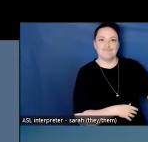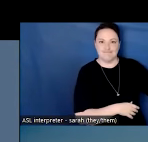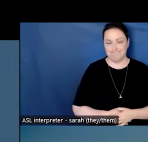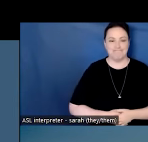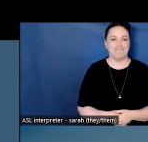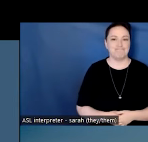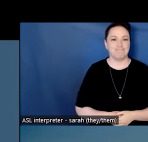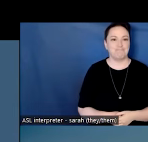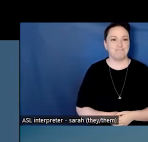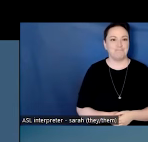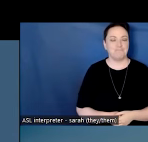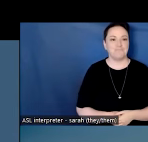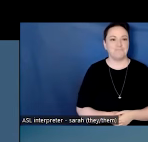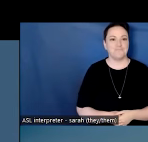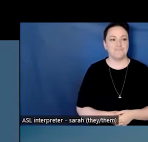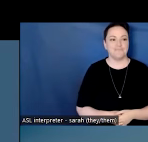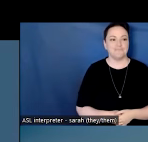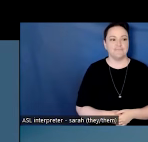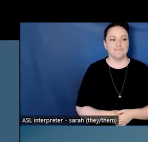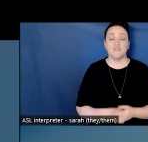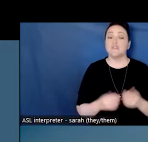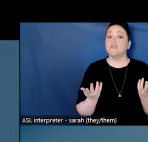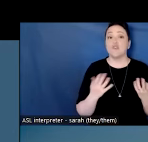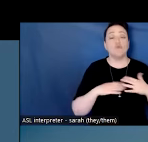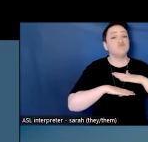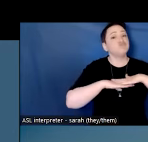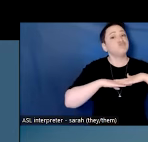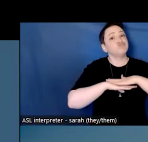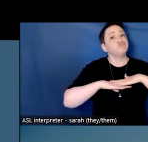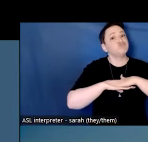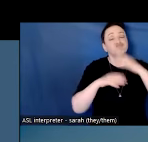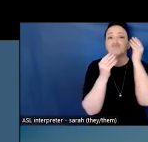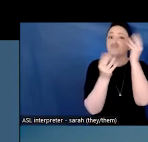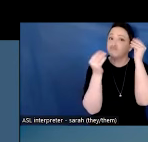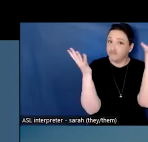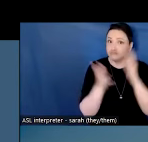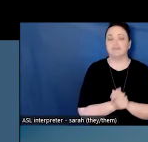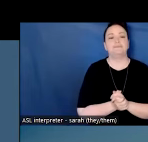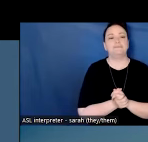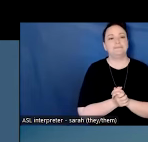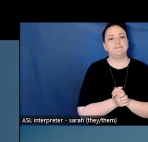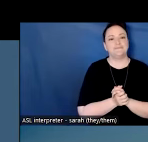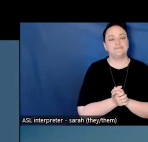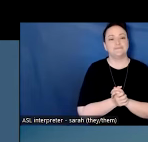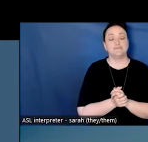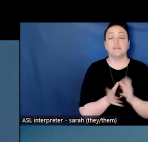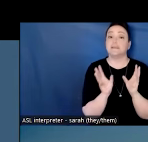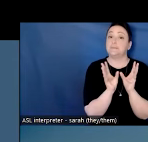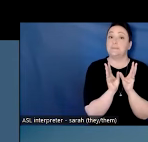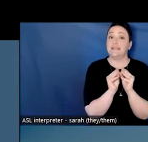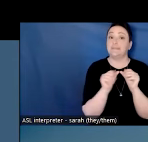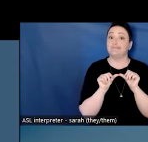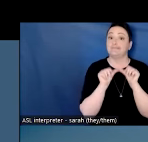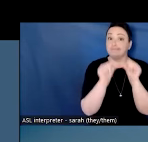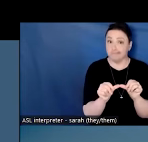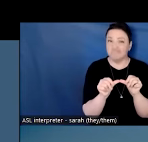presentation. To start, we have a few housekeeping items for the session. This meeting will last a maximum